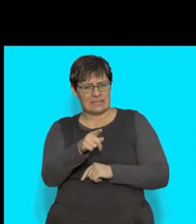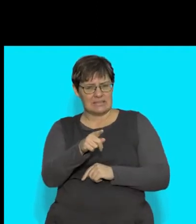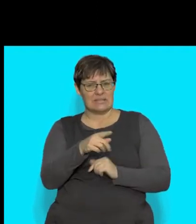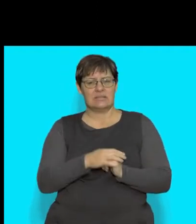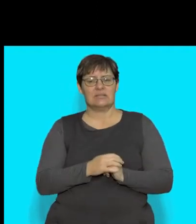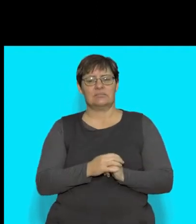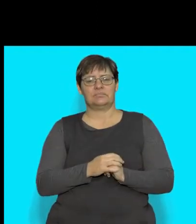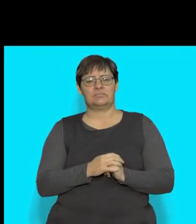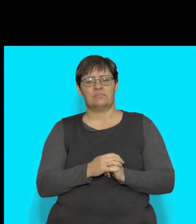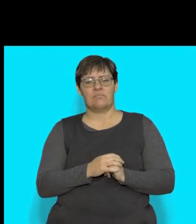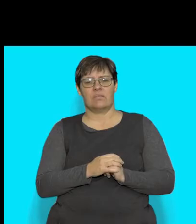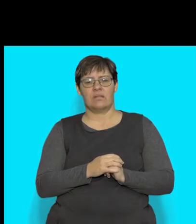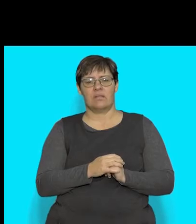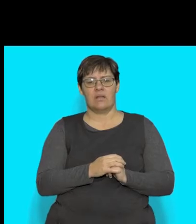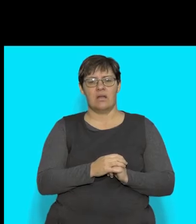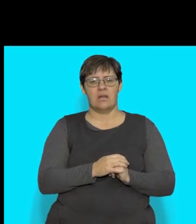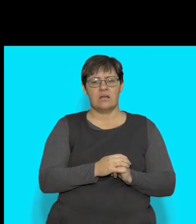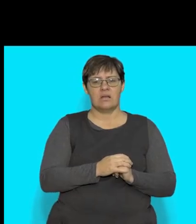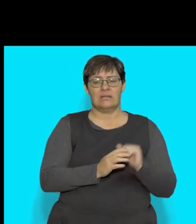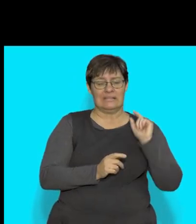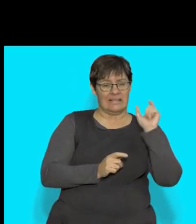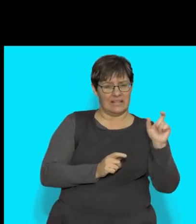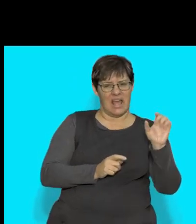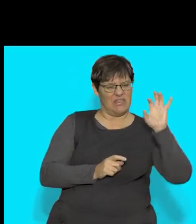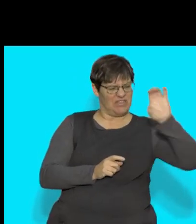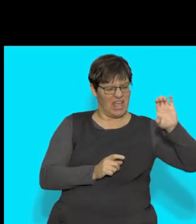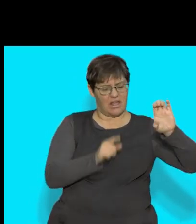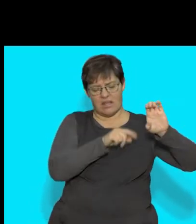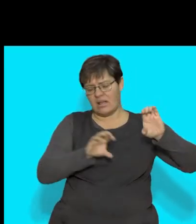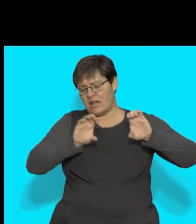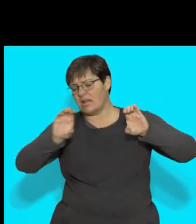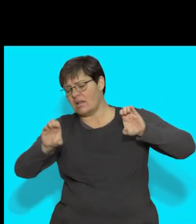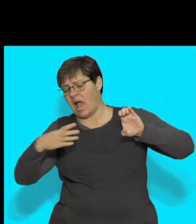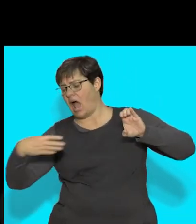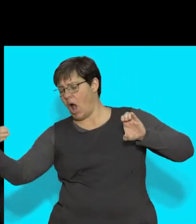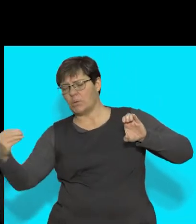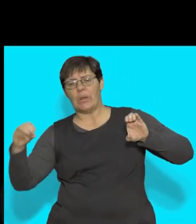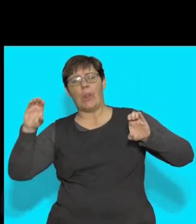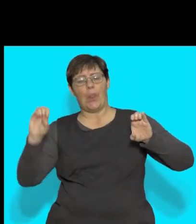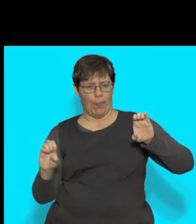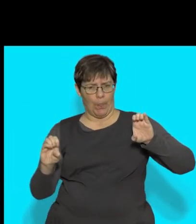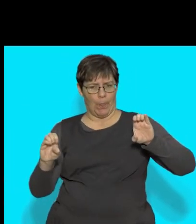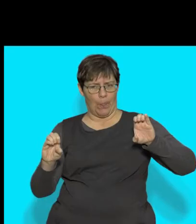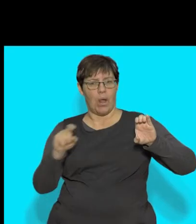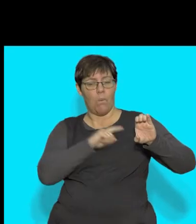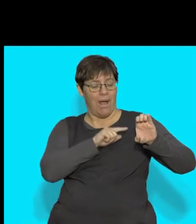vessel, the afferent, is thicker than this blood vessel. And that is really good because it creates